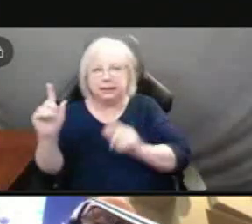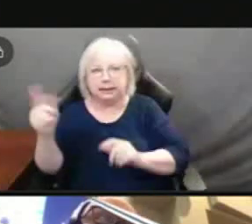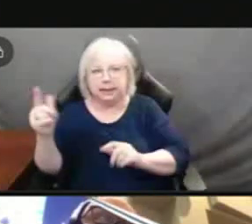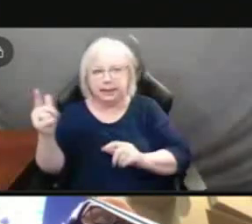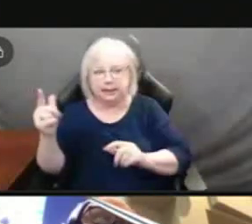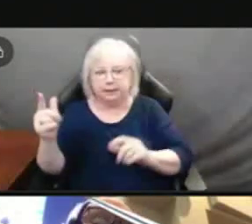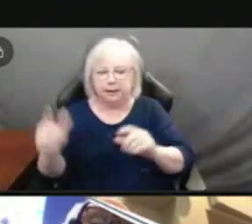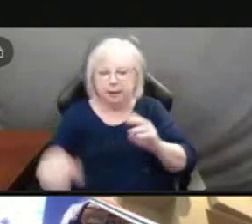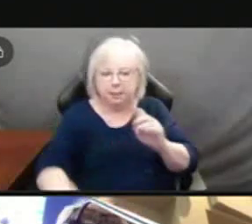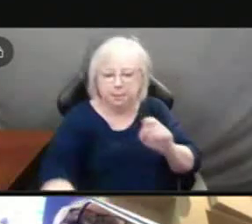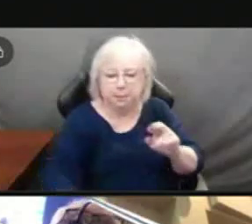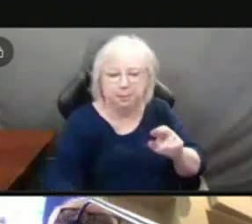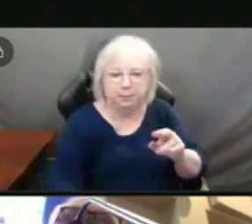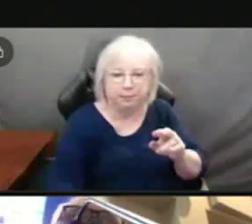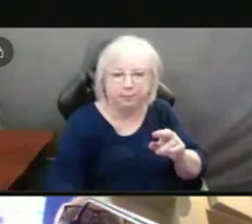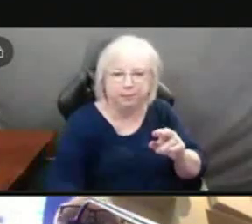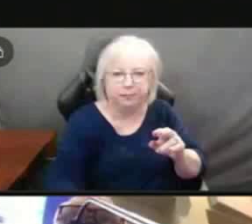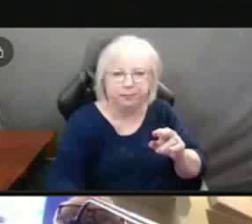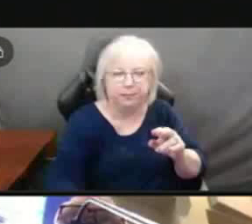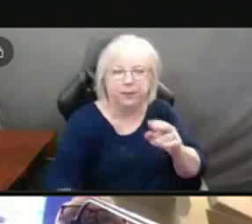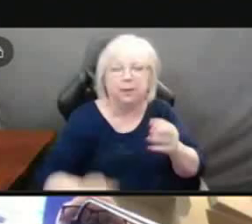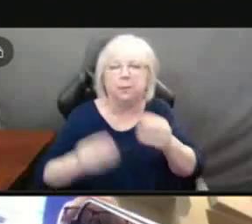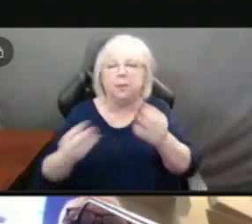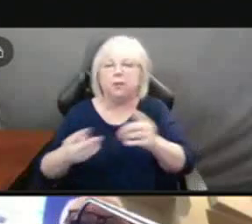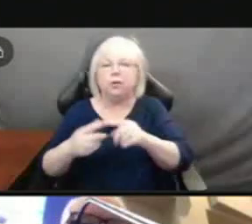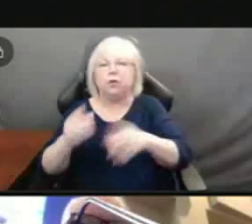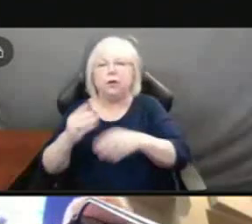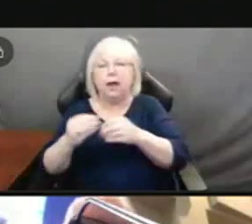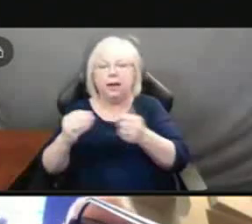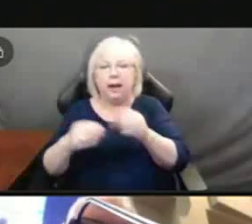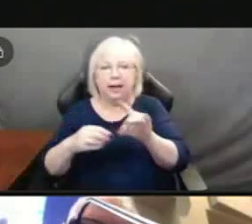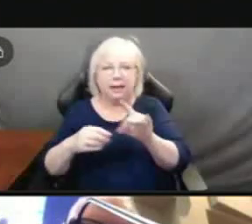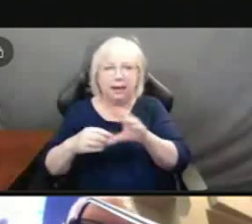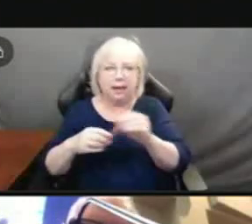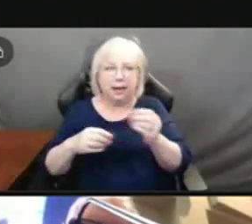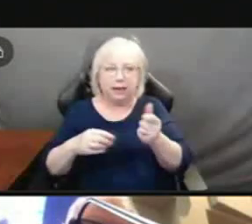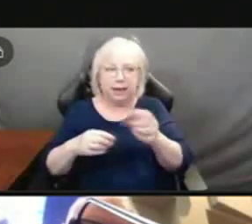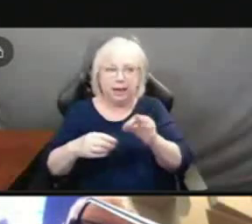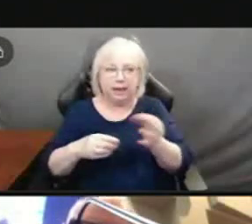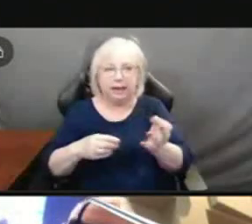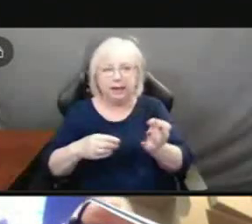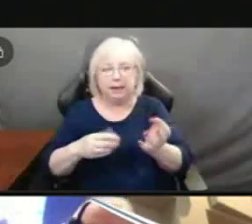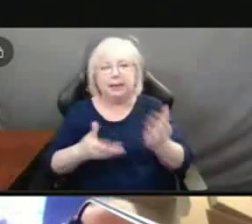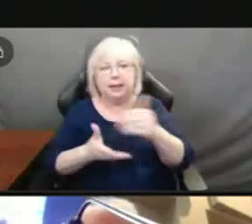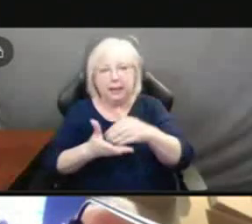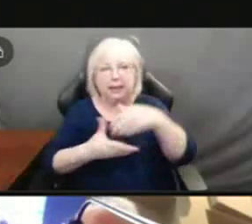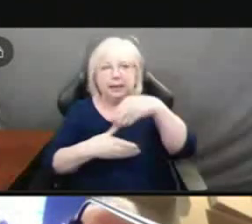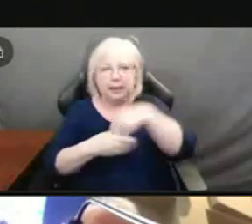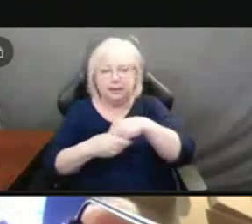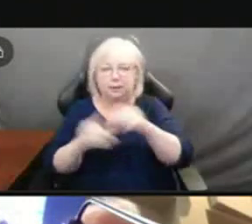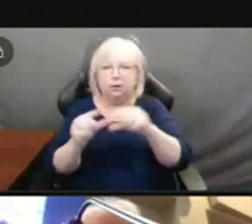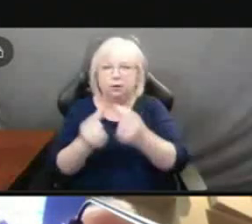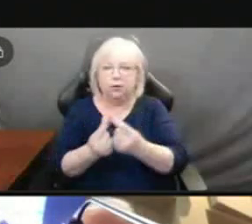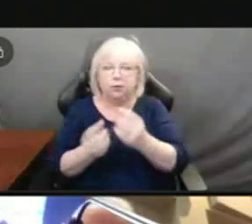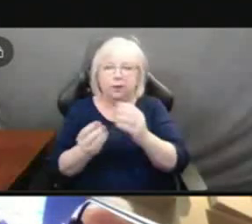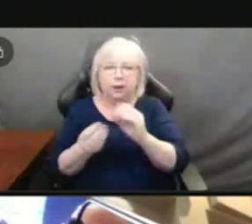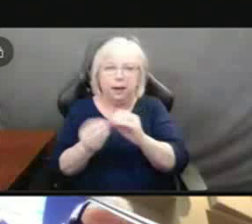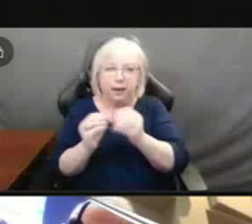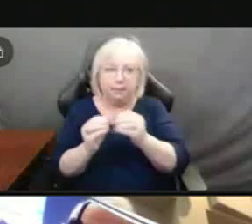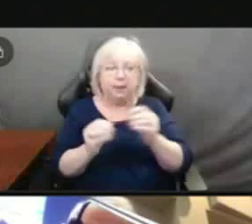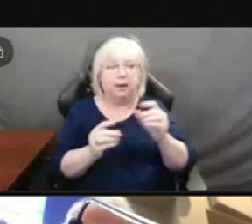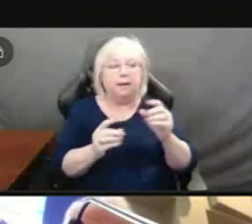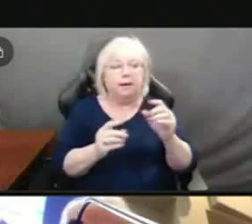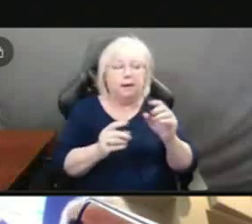There's a motion to add 18 and 19 to the grouped items. There's a second from Vice Mayor